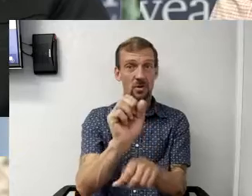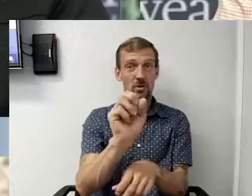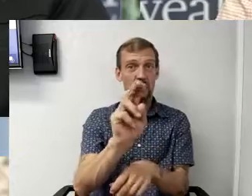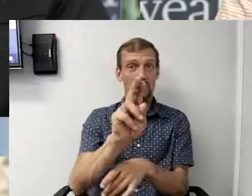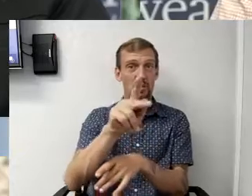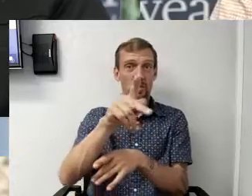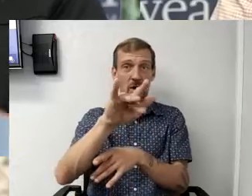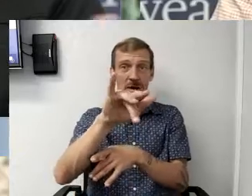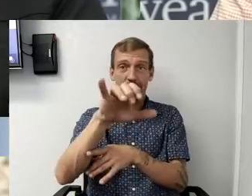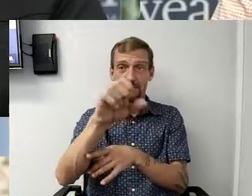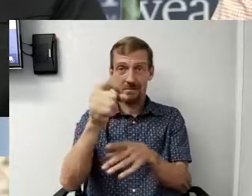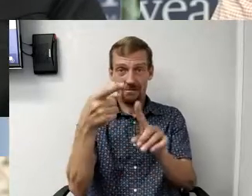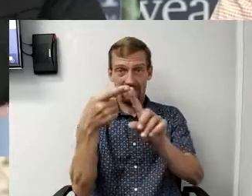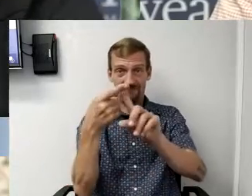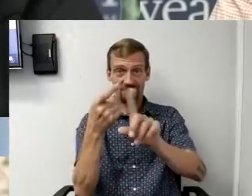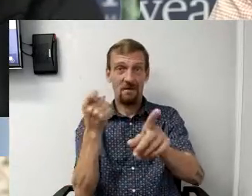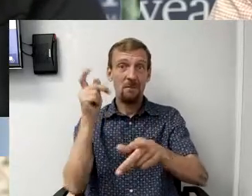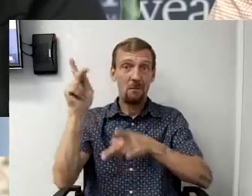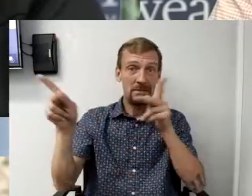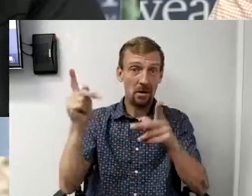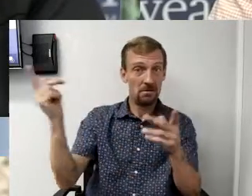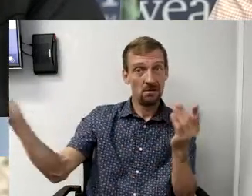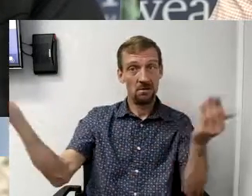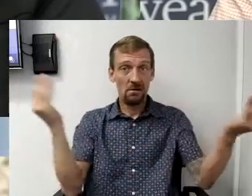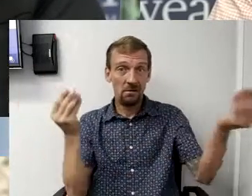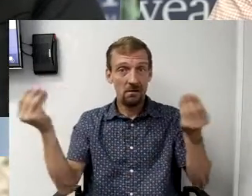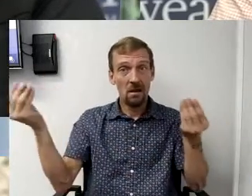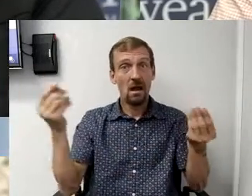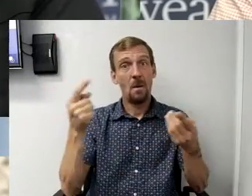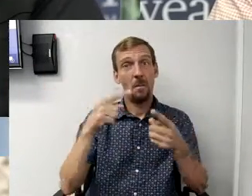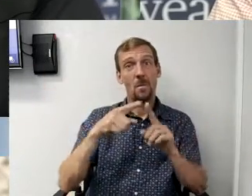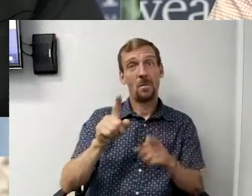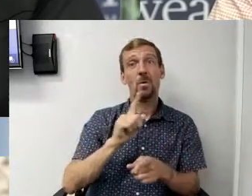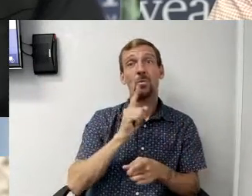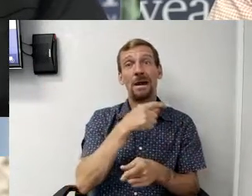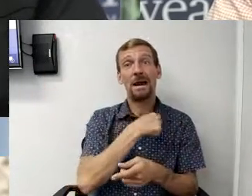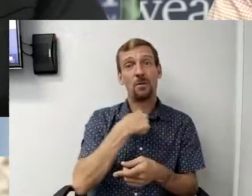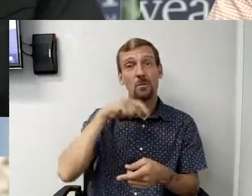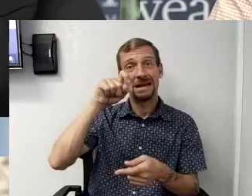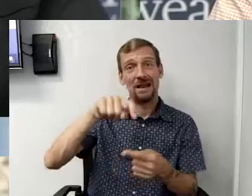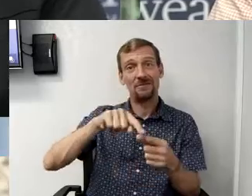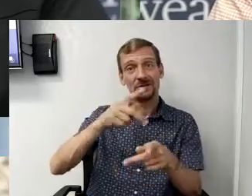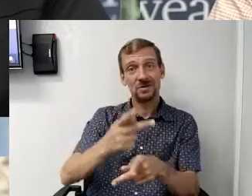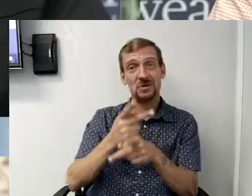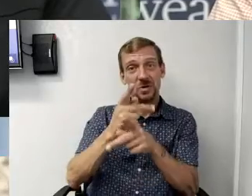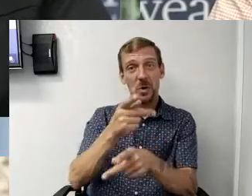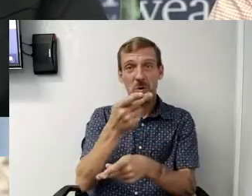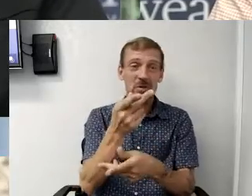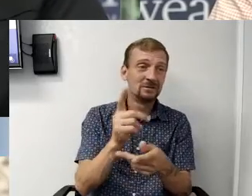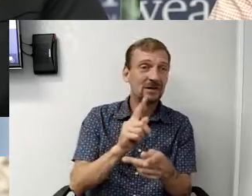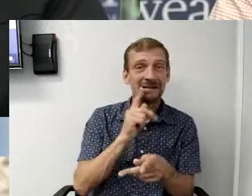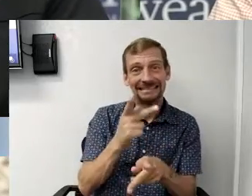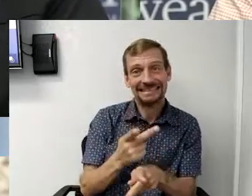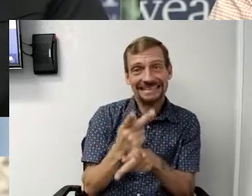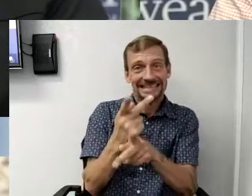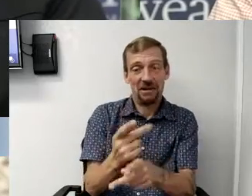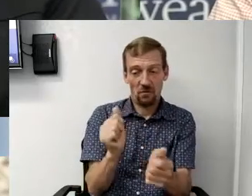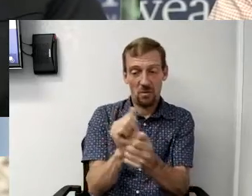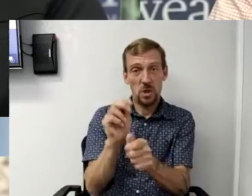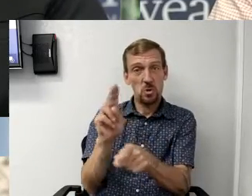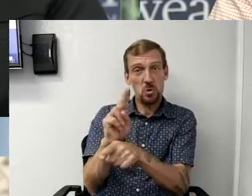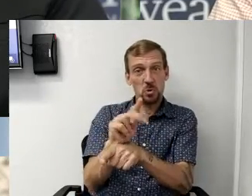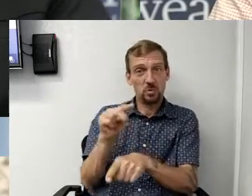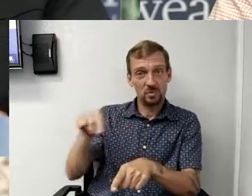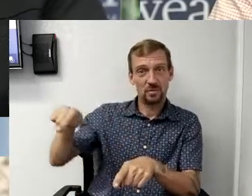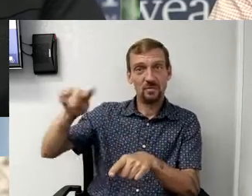from the federal government that we get through vendors, but we have to use them judiciously. We're working along with everyone